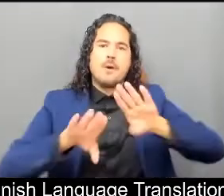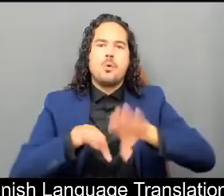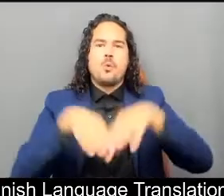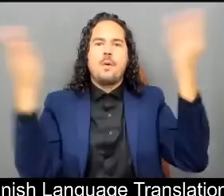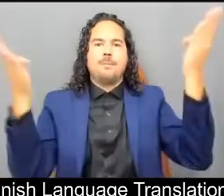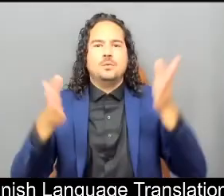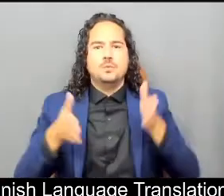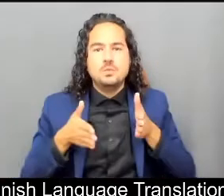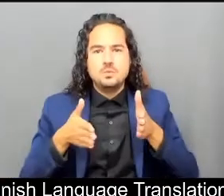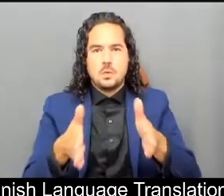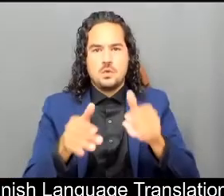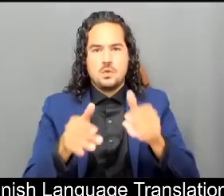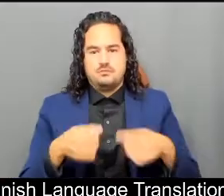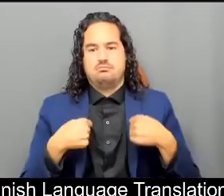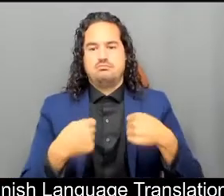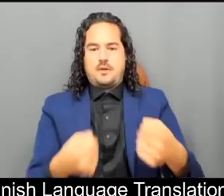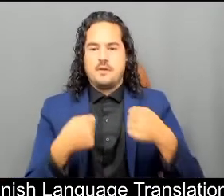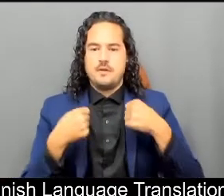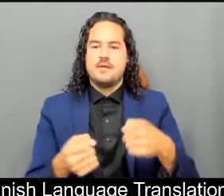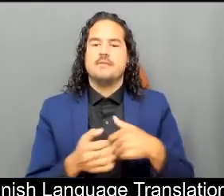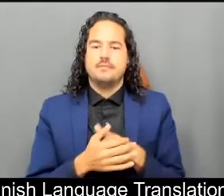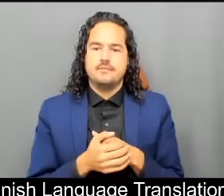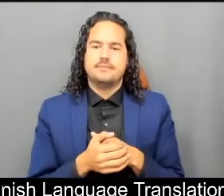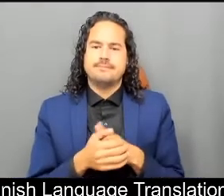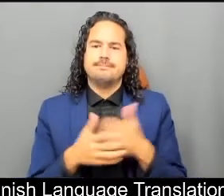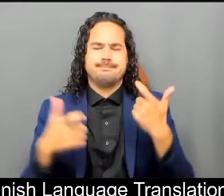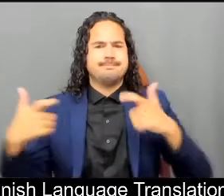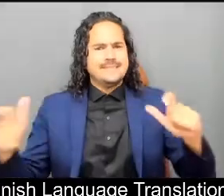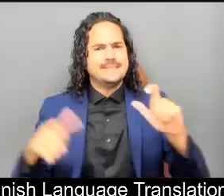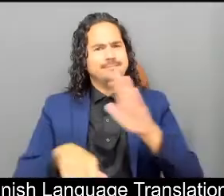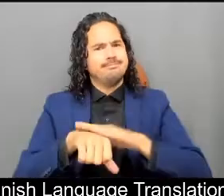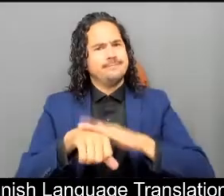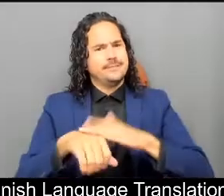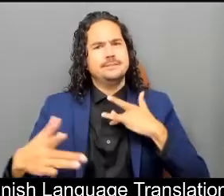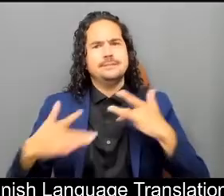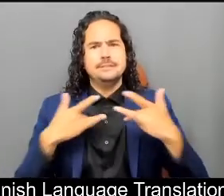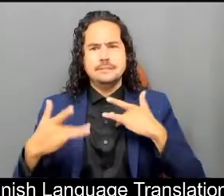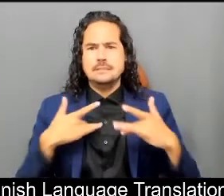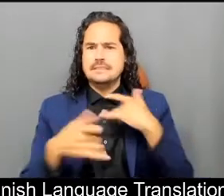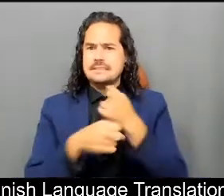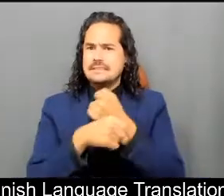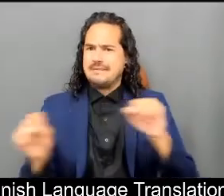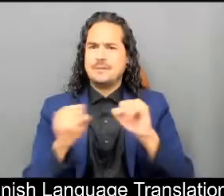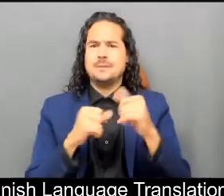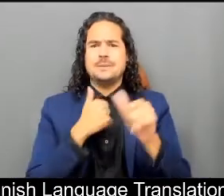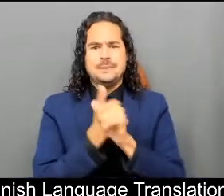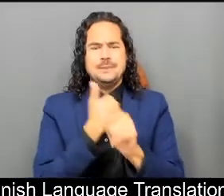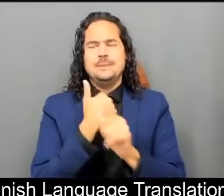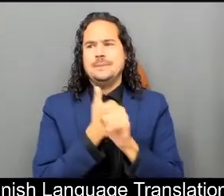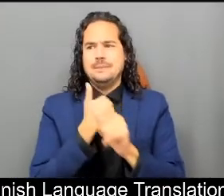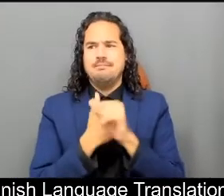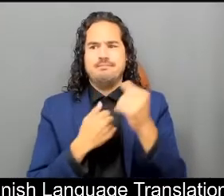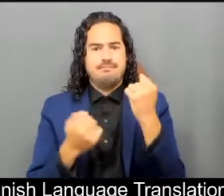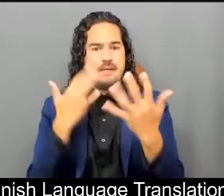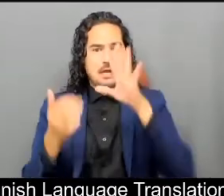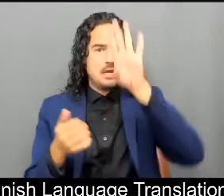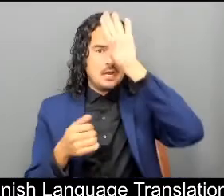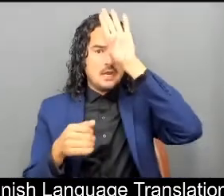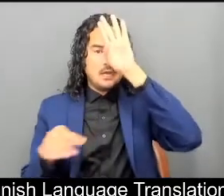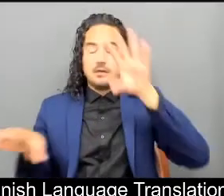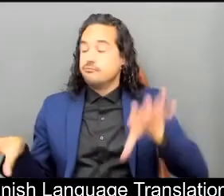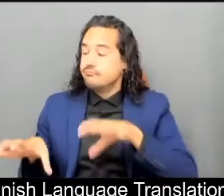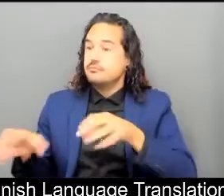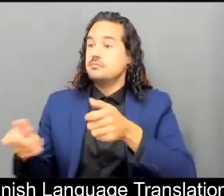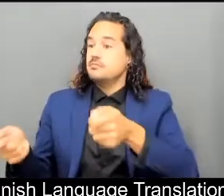a very big concern for the safety of our fire personnel as we're looking to control this fire and making sure